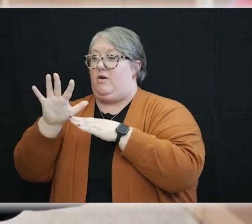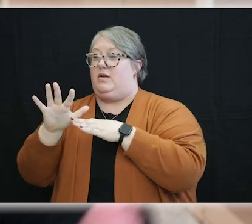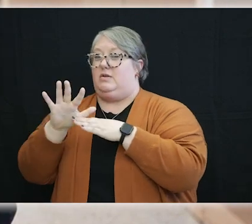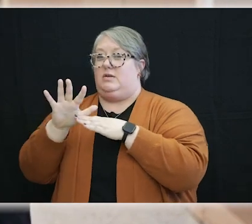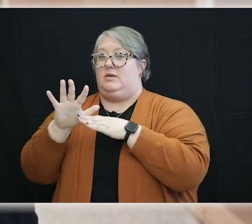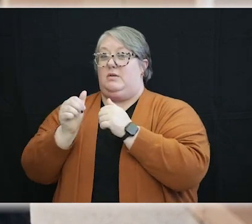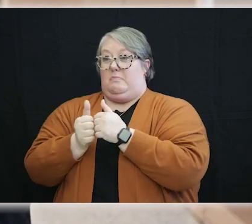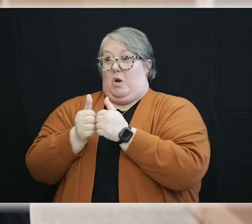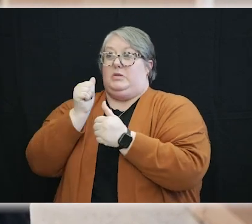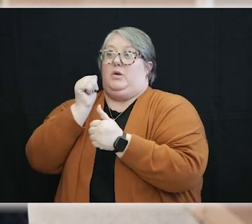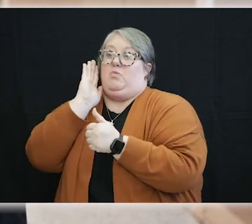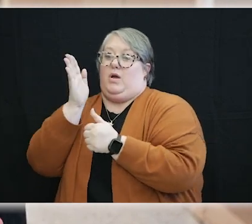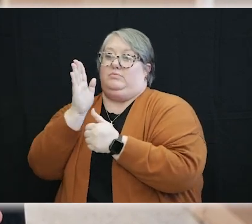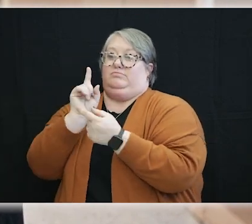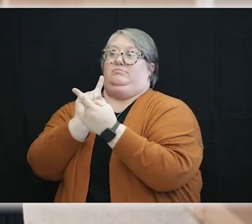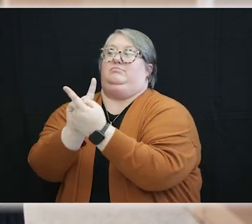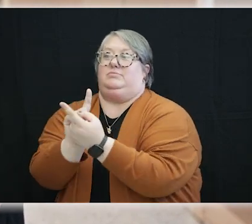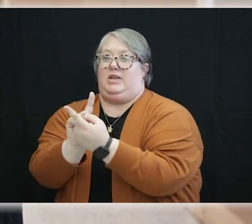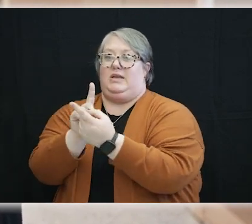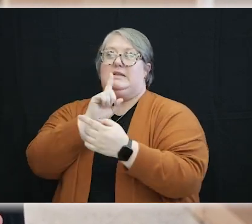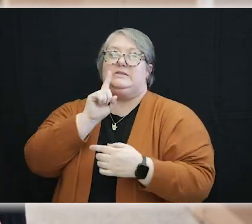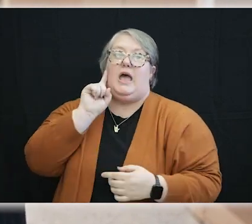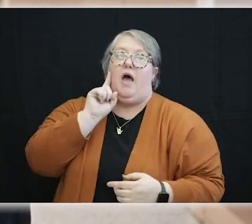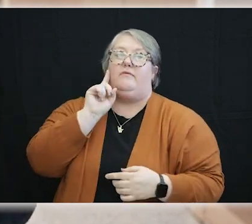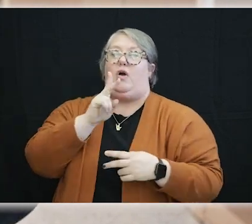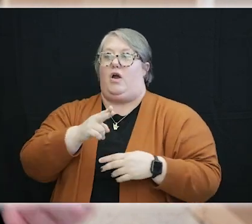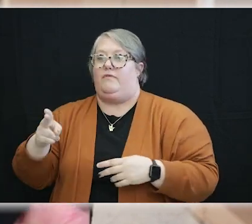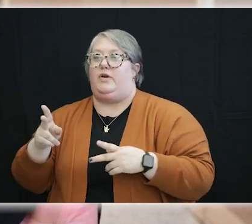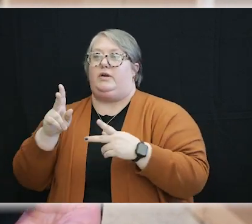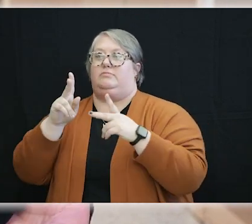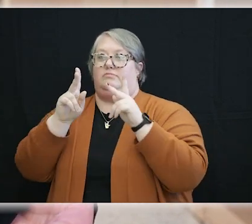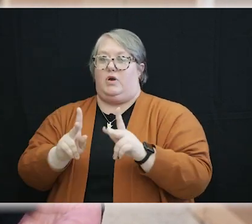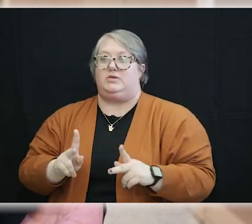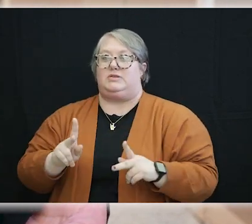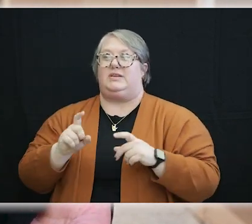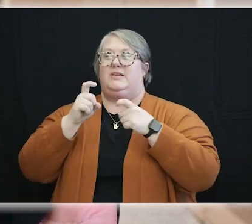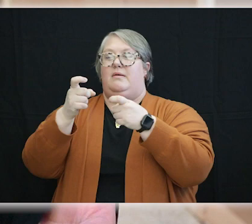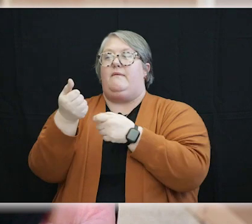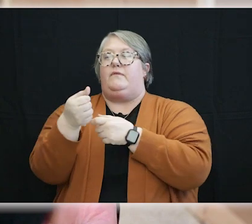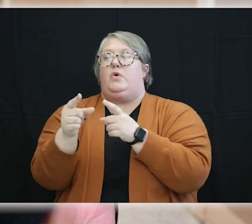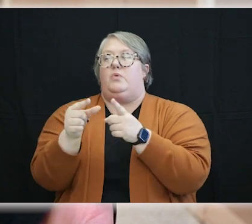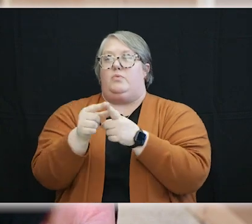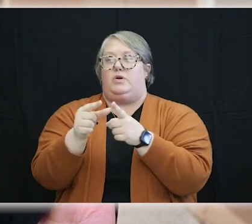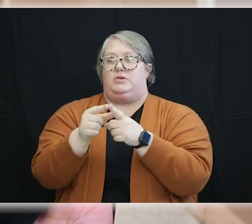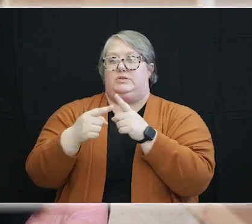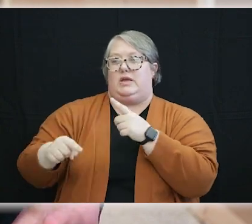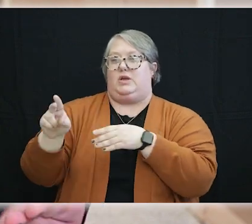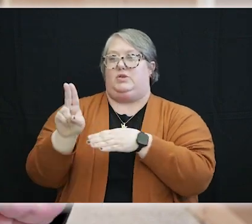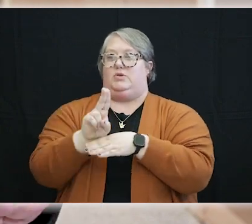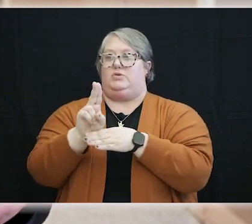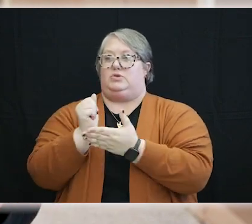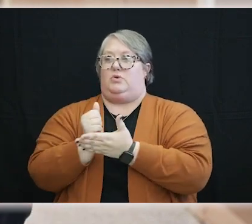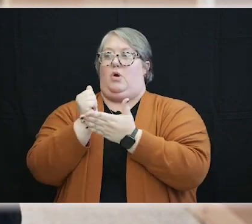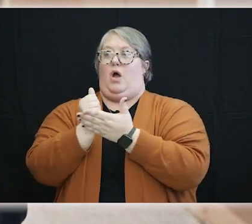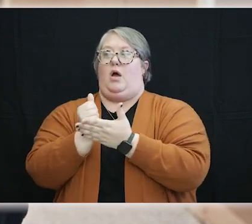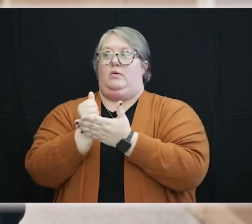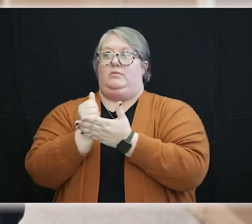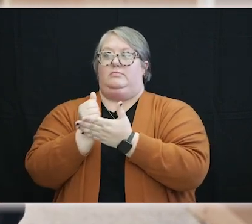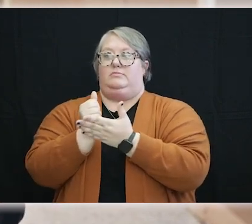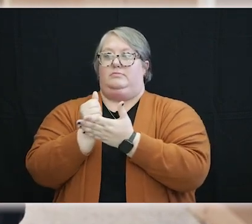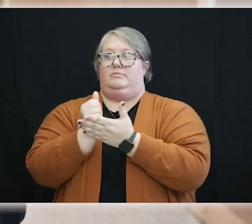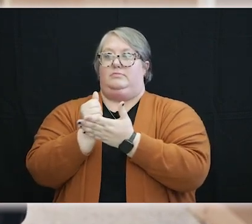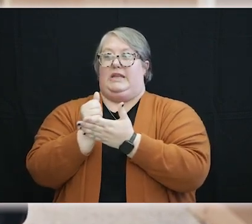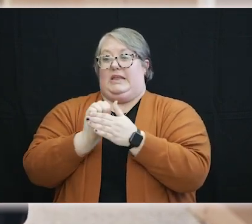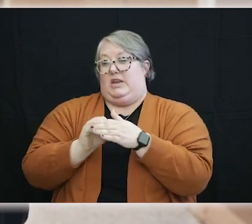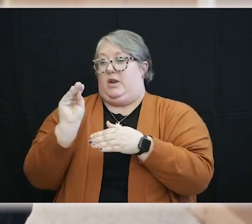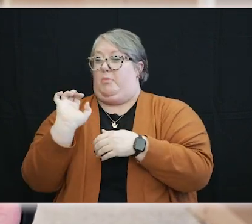deaf community in our area, and so they most likely will encounter a deaf or hard of hearing person. And it just gives them a few words that